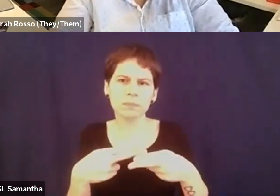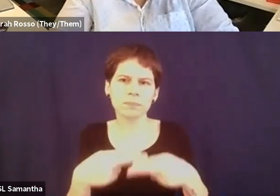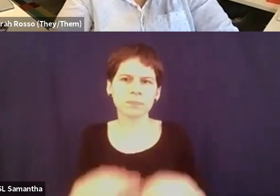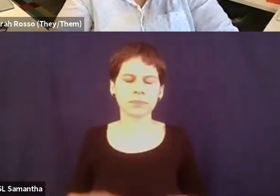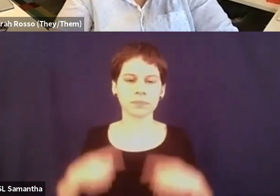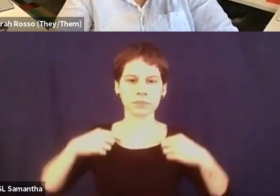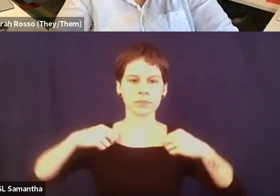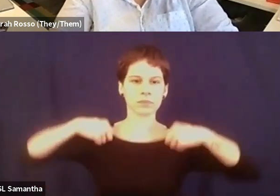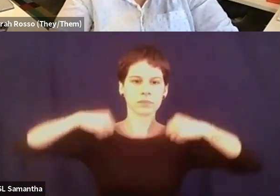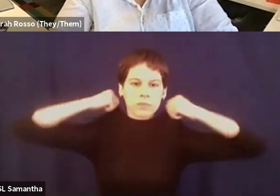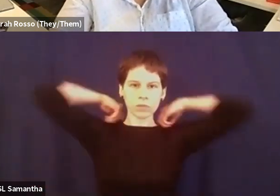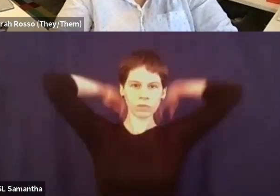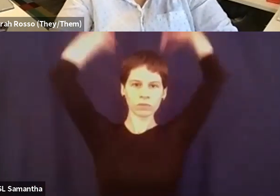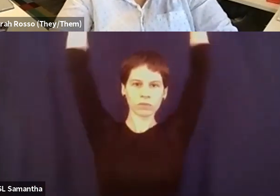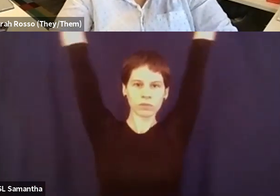Where at again?